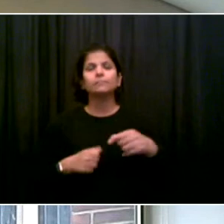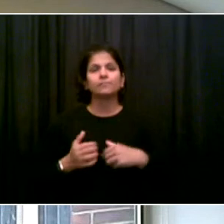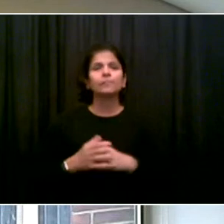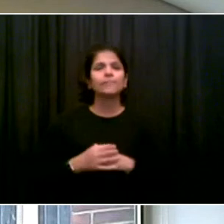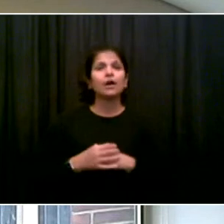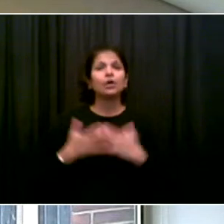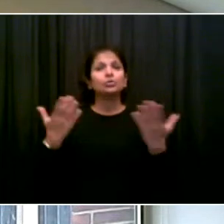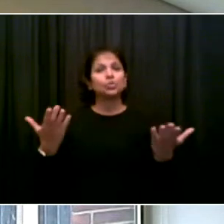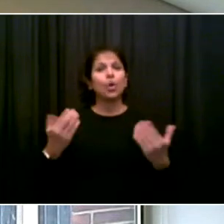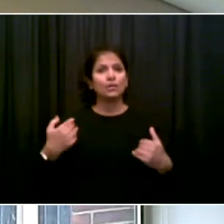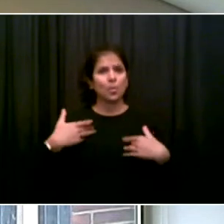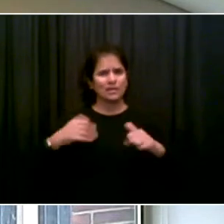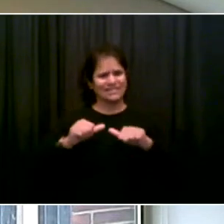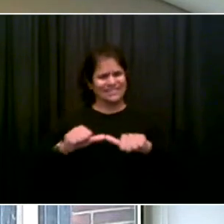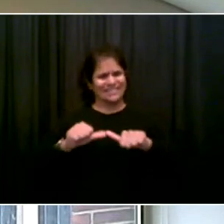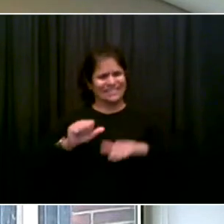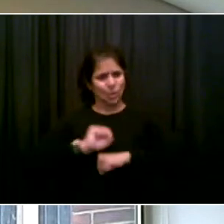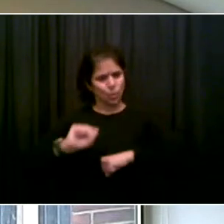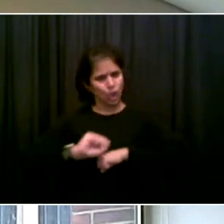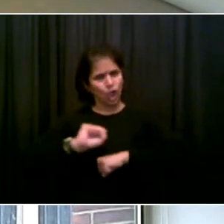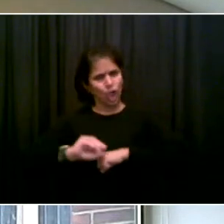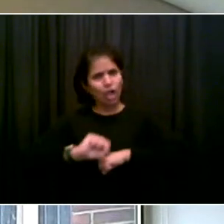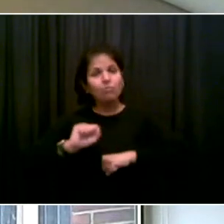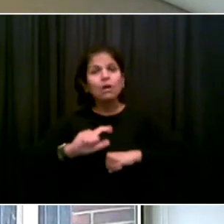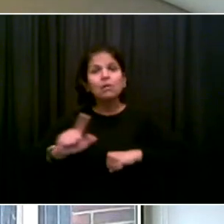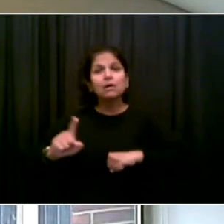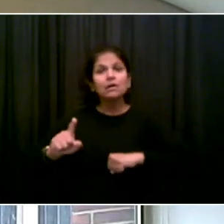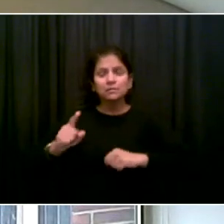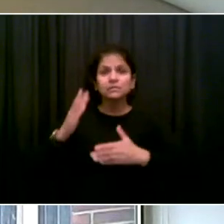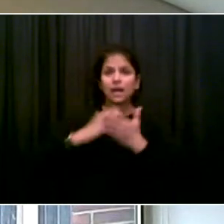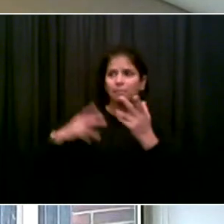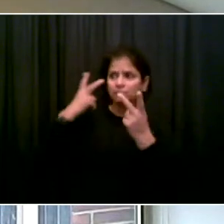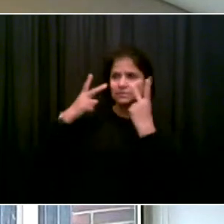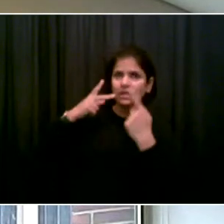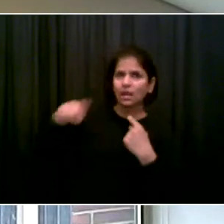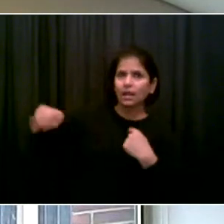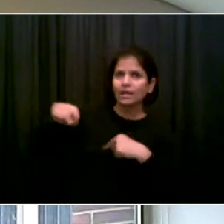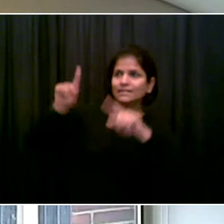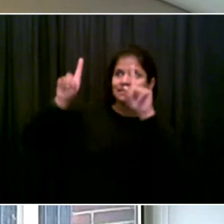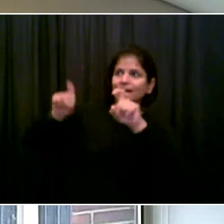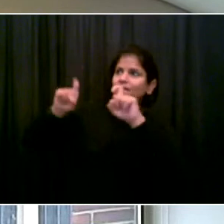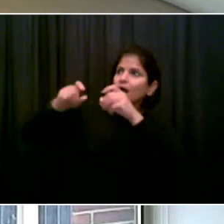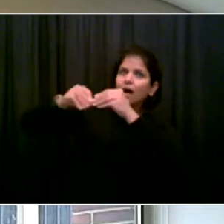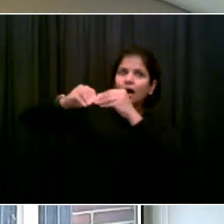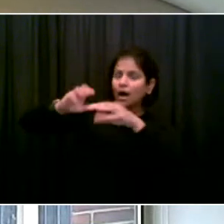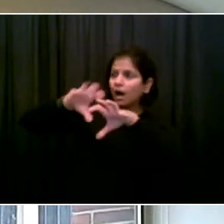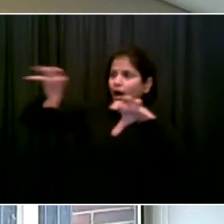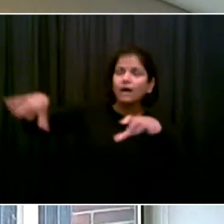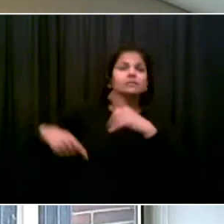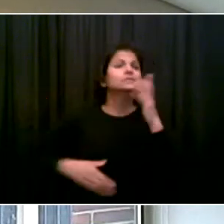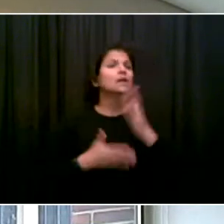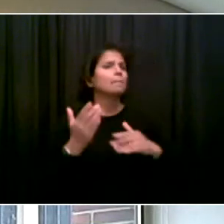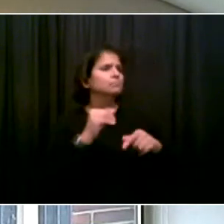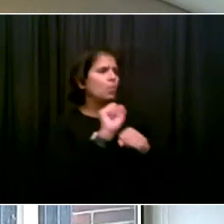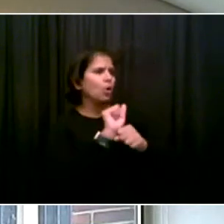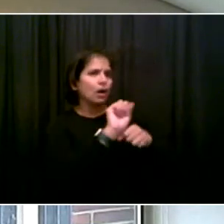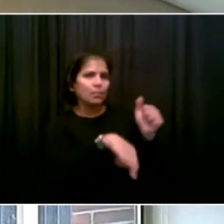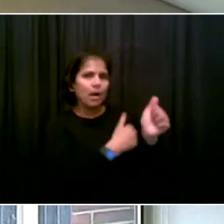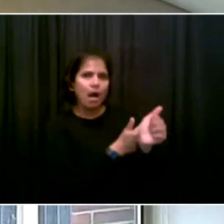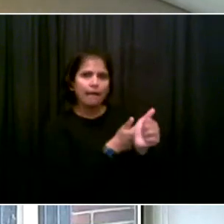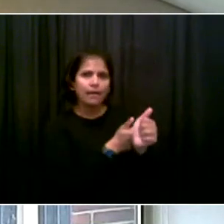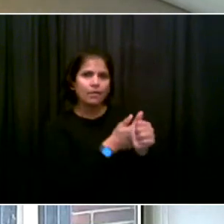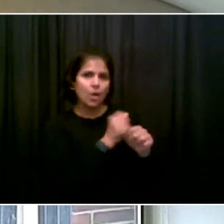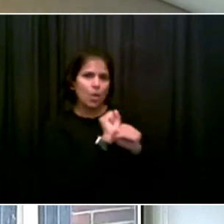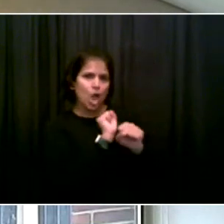scenes, some right out in front, which is us talking about testing today, to keep our city safe. And I think that makes a definable difference compared to other cities. But